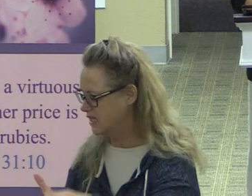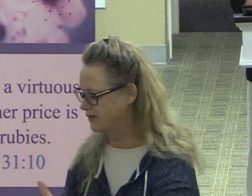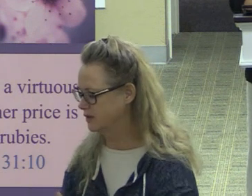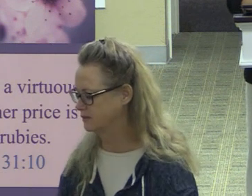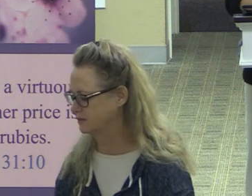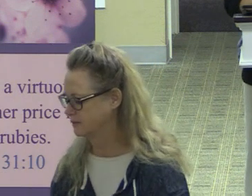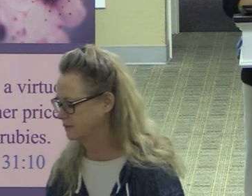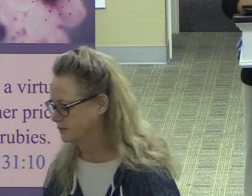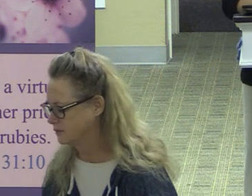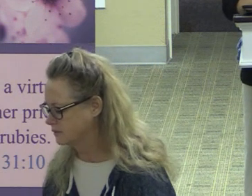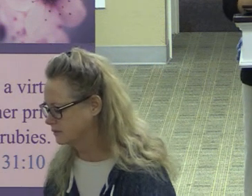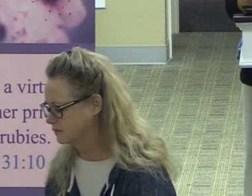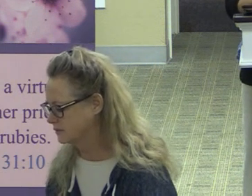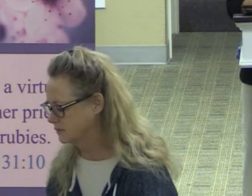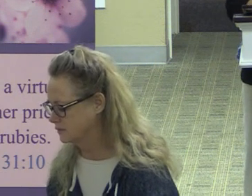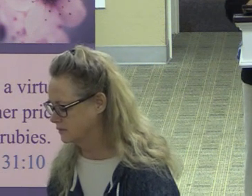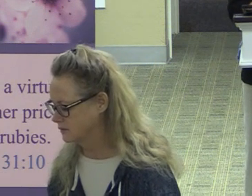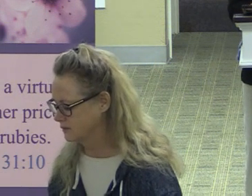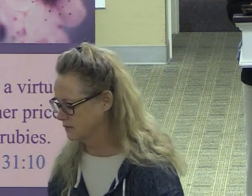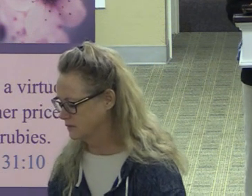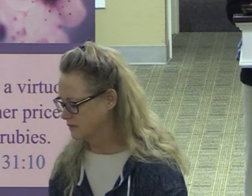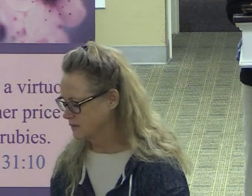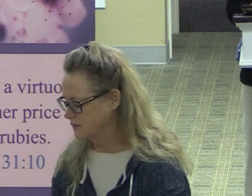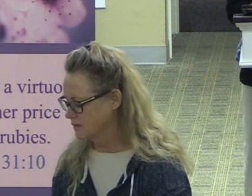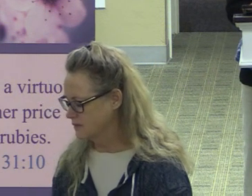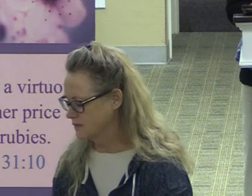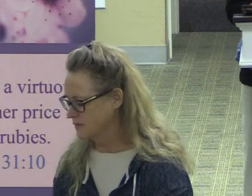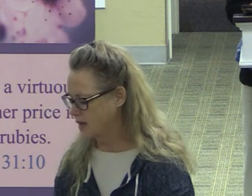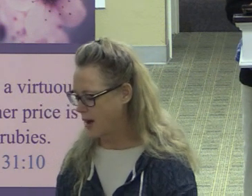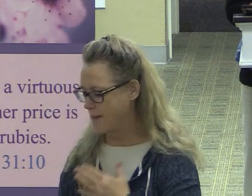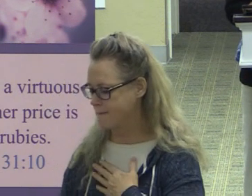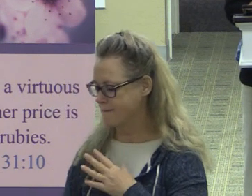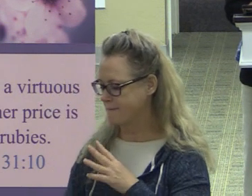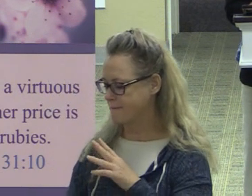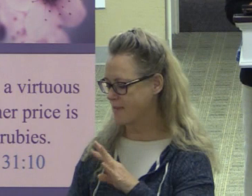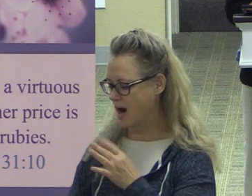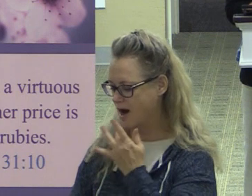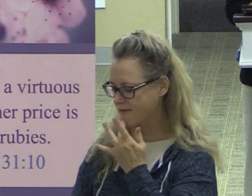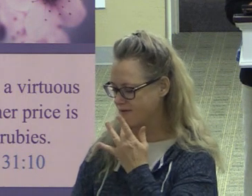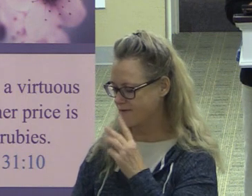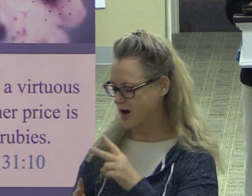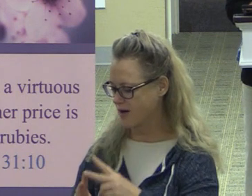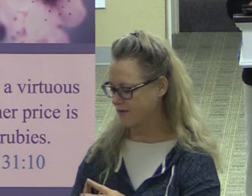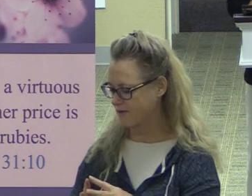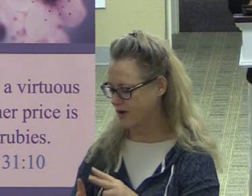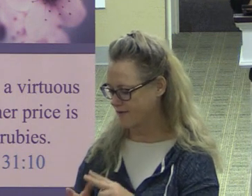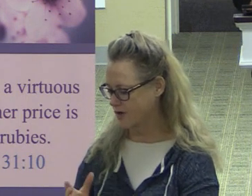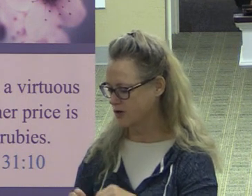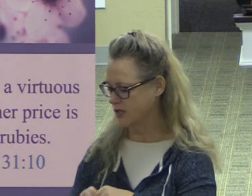shall believe on me through their word. My favorite verse in this chapter that tells me